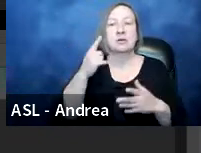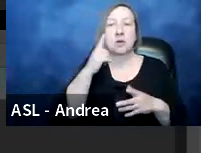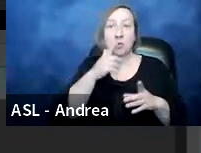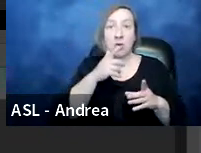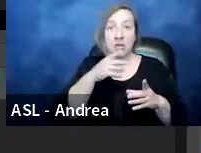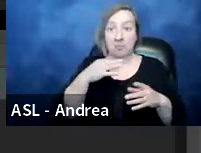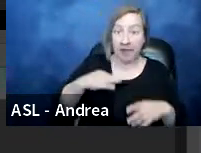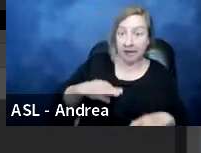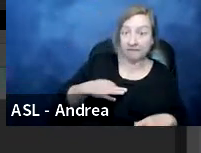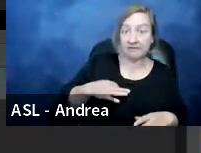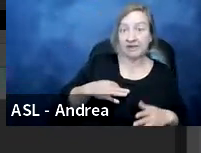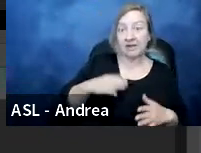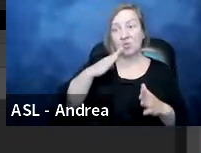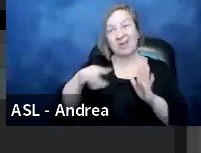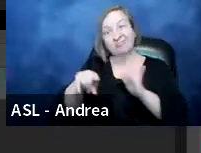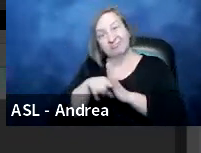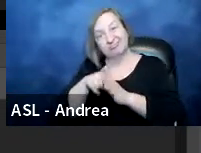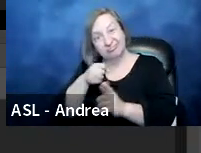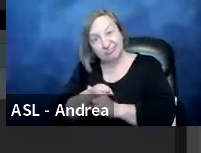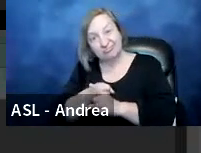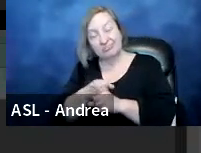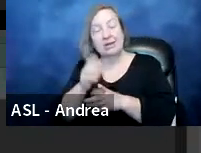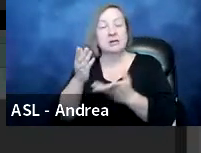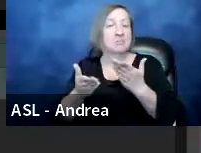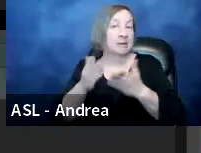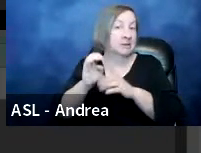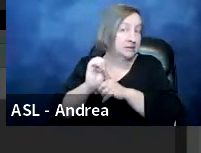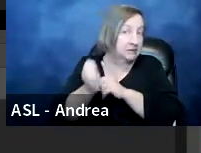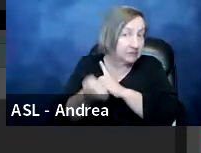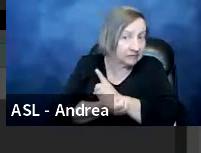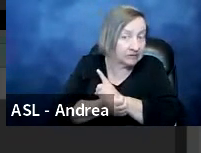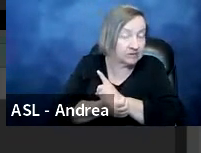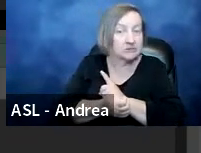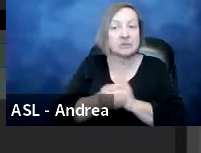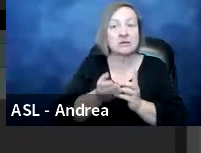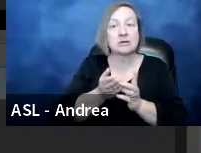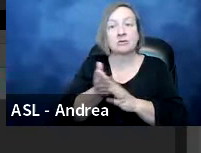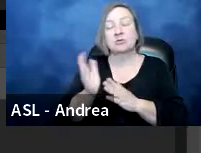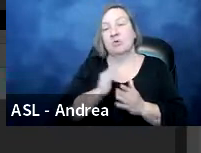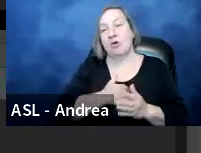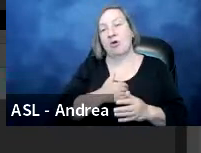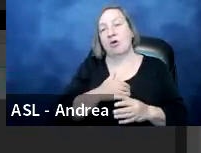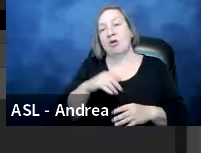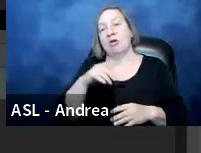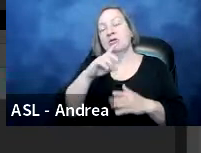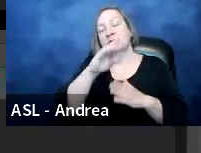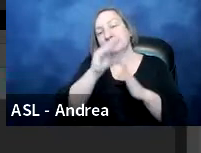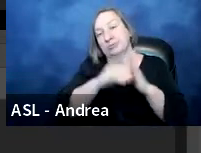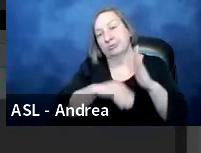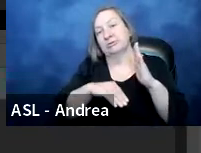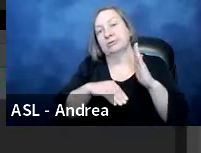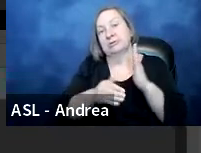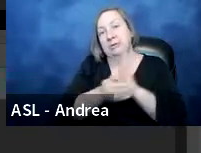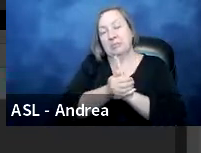impacts to the environment through our draft supplemental environmental impact